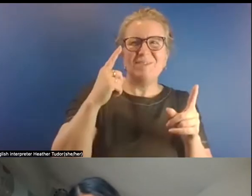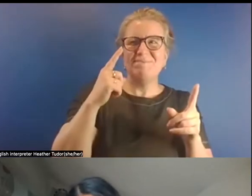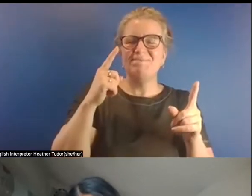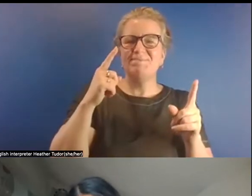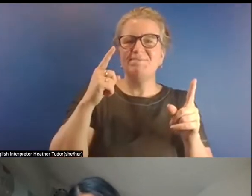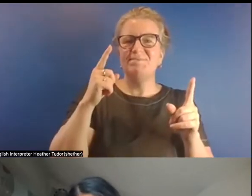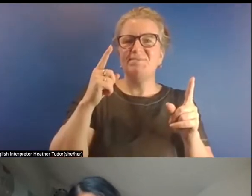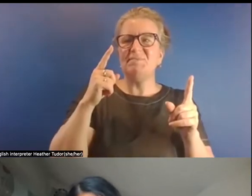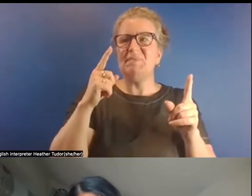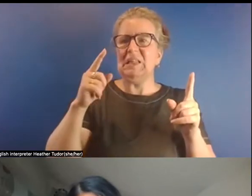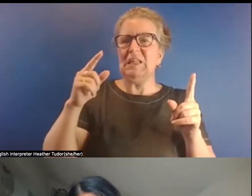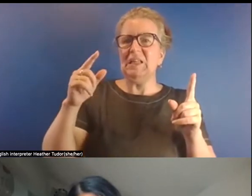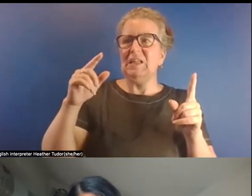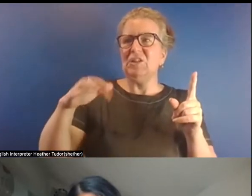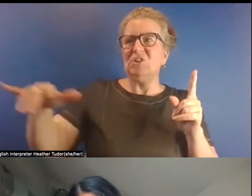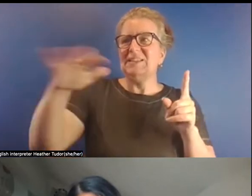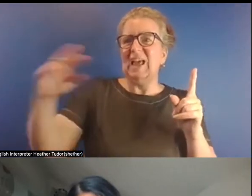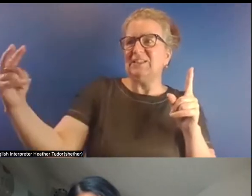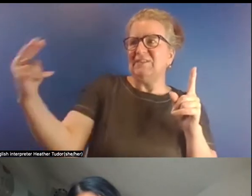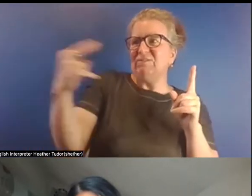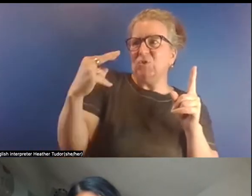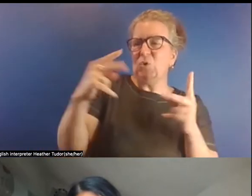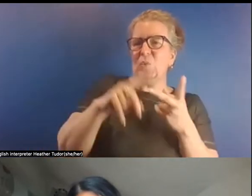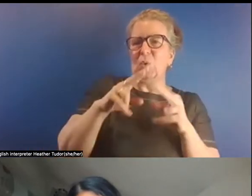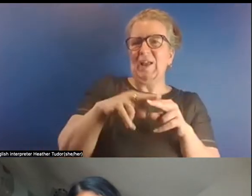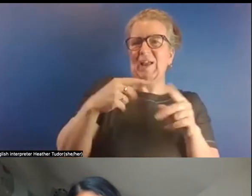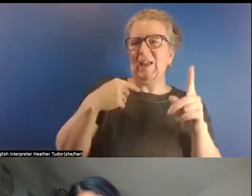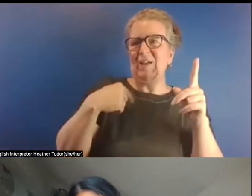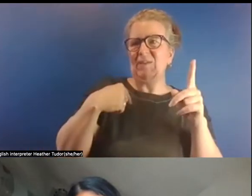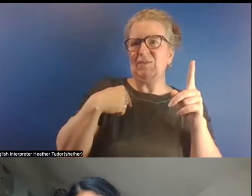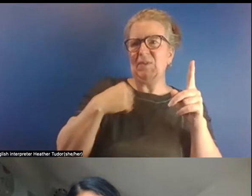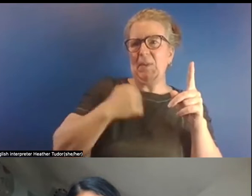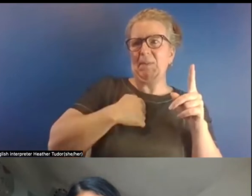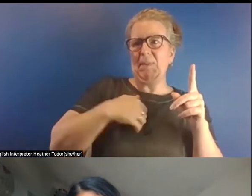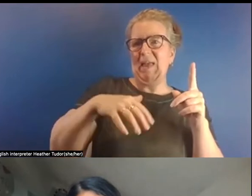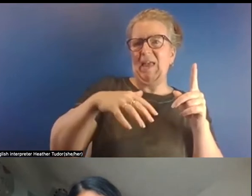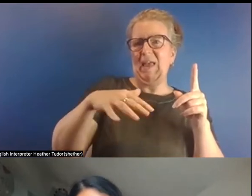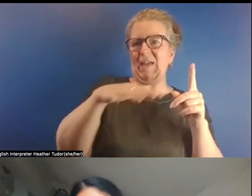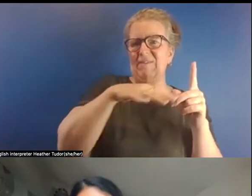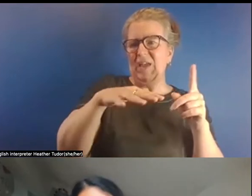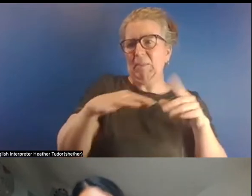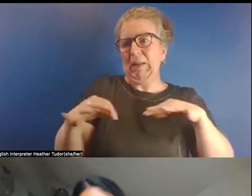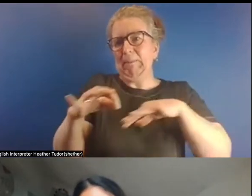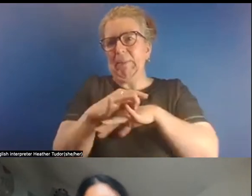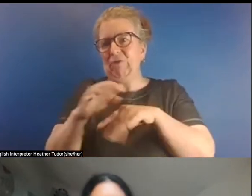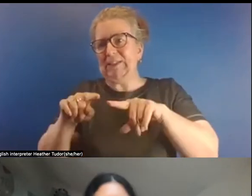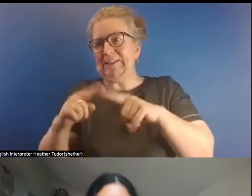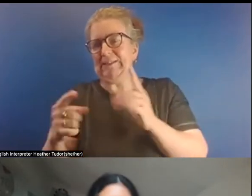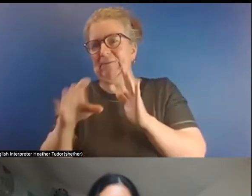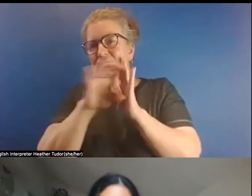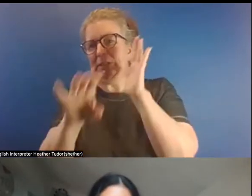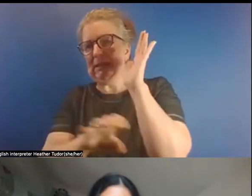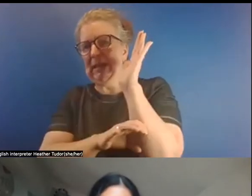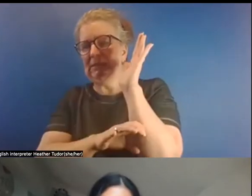of a lower caste, and then it's like their whole family values are questioned by like the community. So it's, in a way, it's just sort